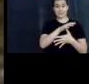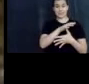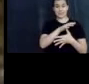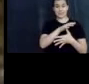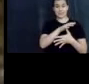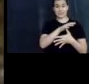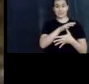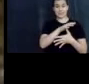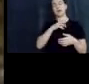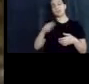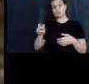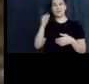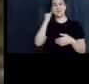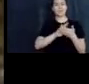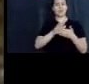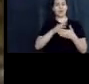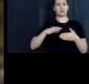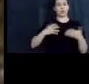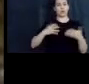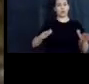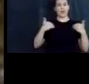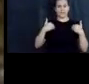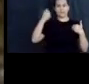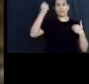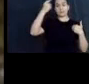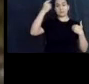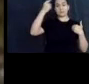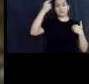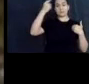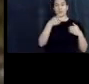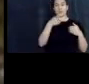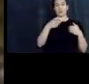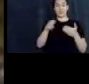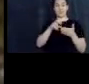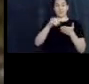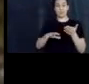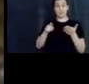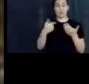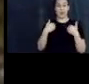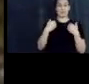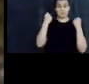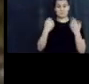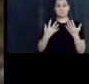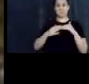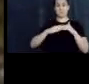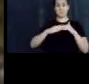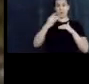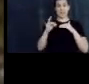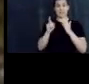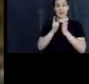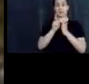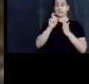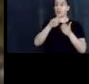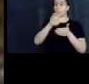hours, then we just need your college transcripts from every college that you've attended. If to the GED